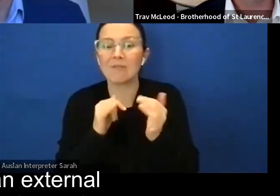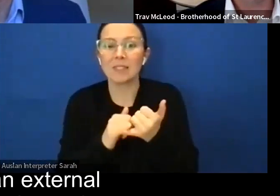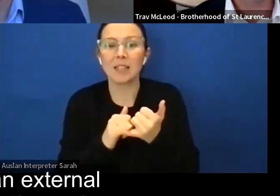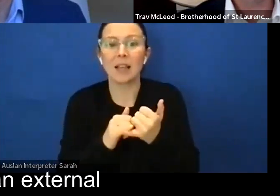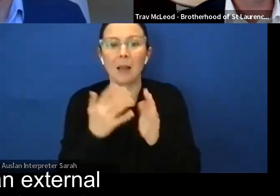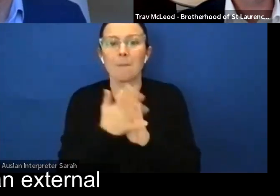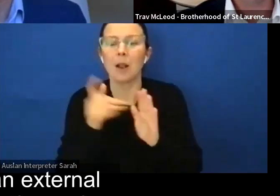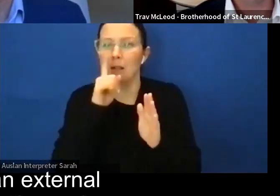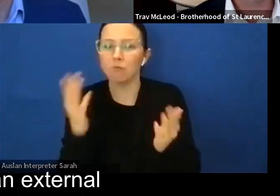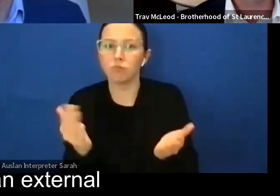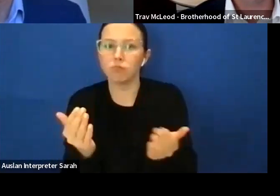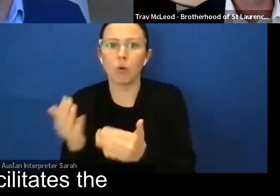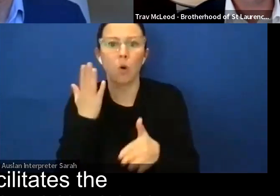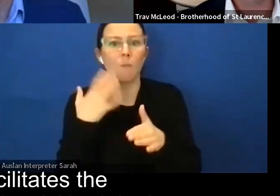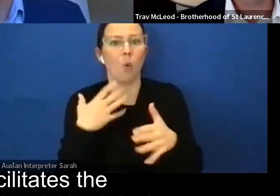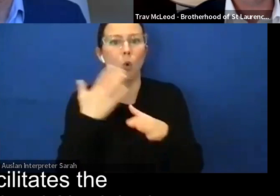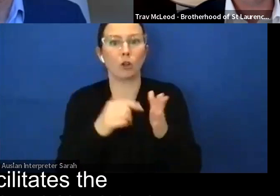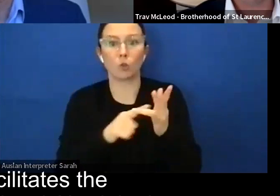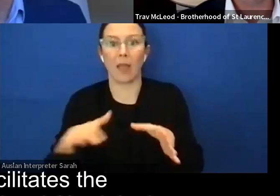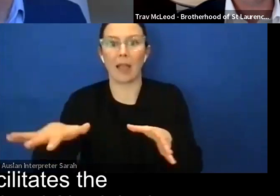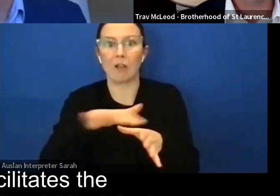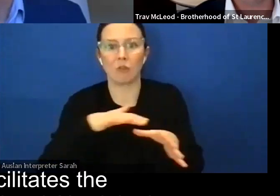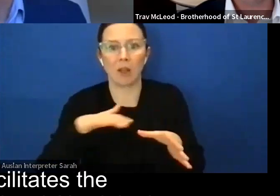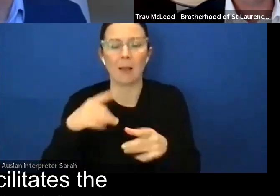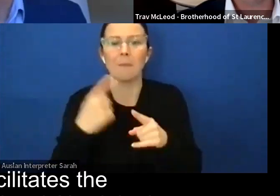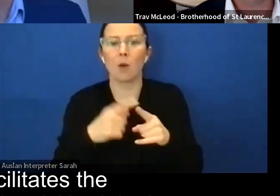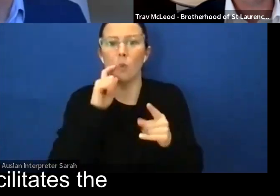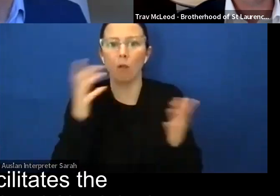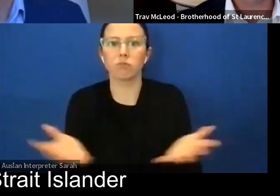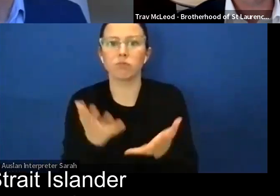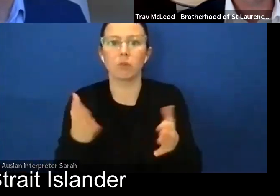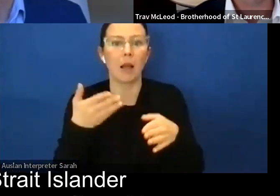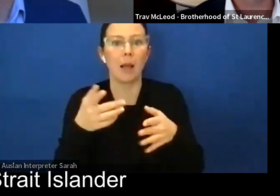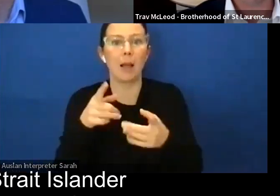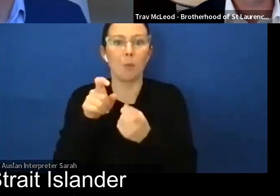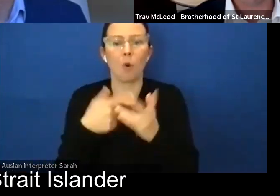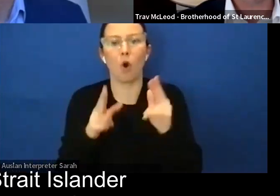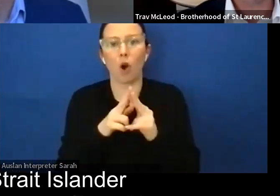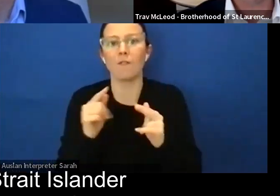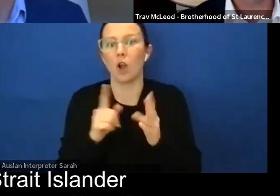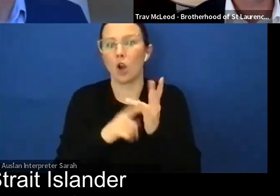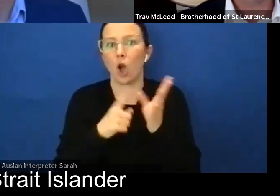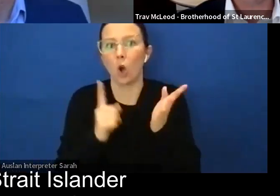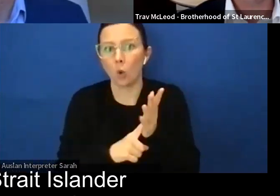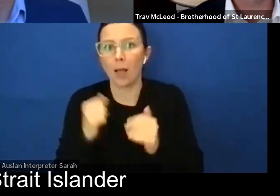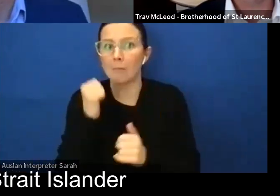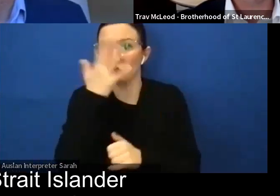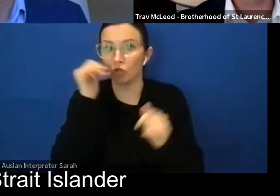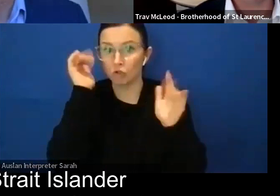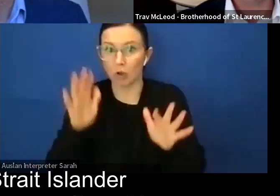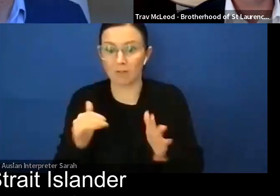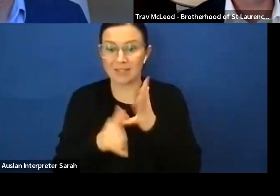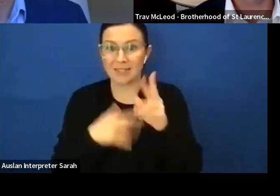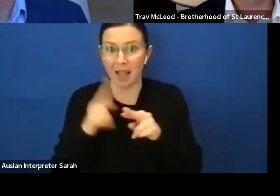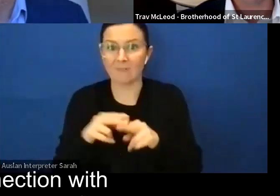external workforce to the region, it also facilitates the employment of local Aboriginal and Torres Strait Islander staff who have a